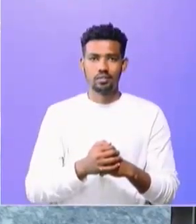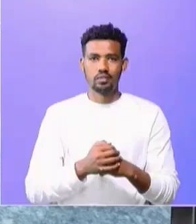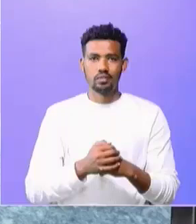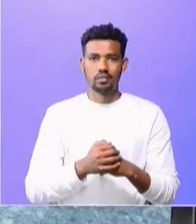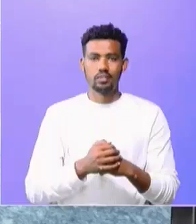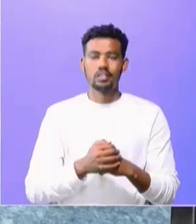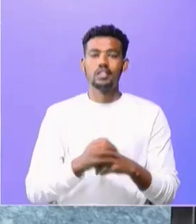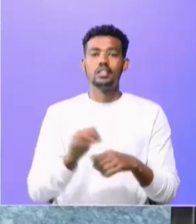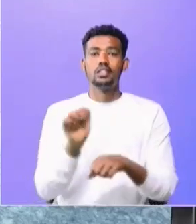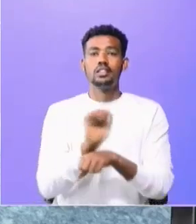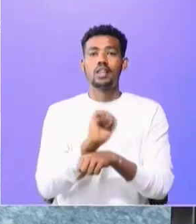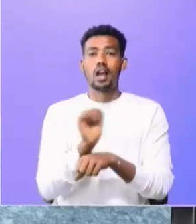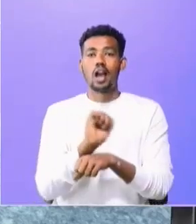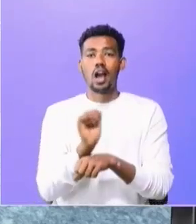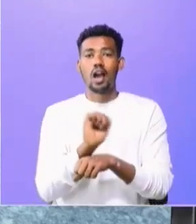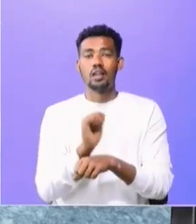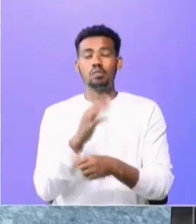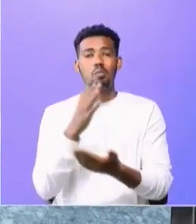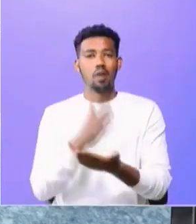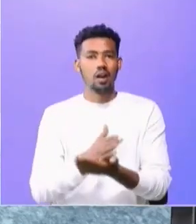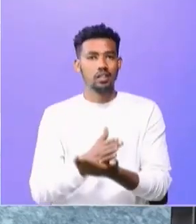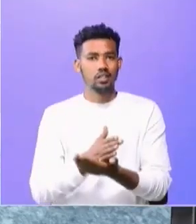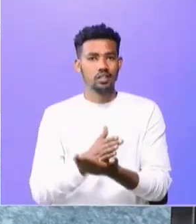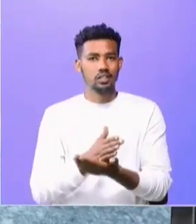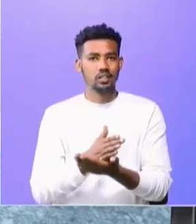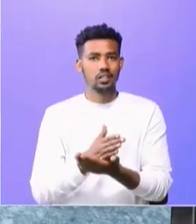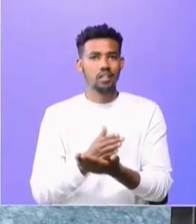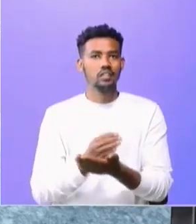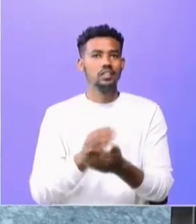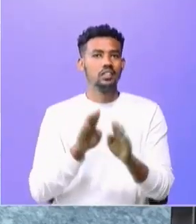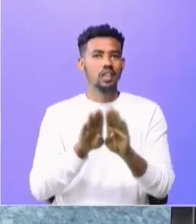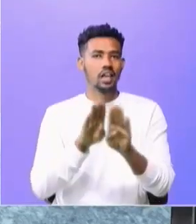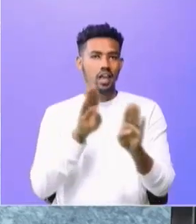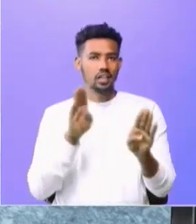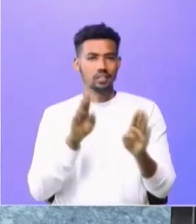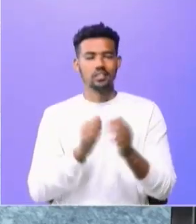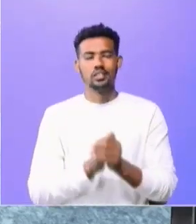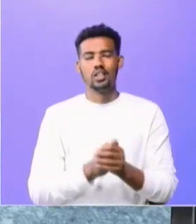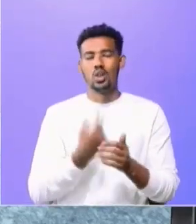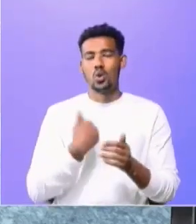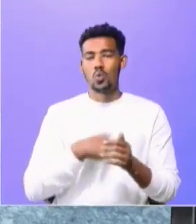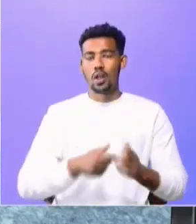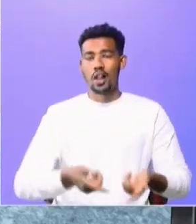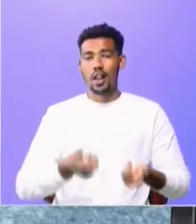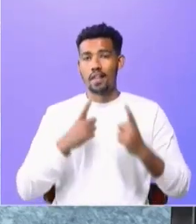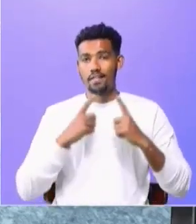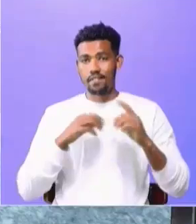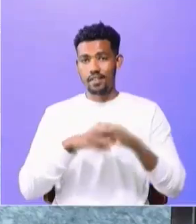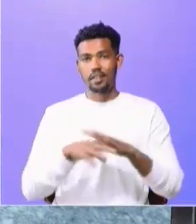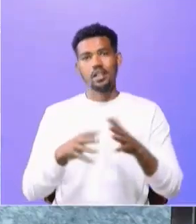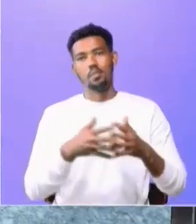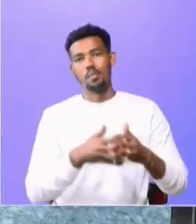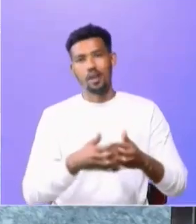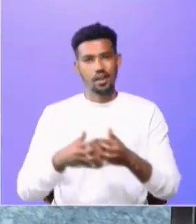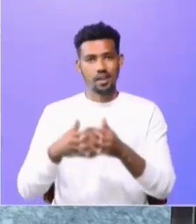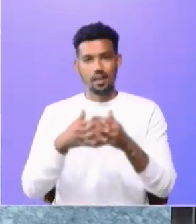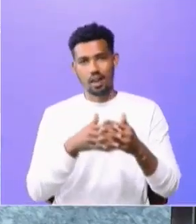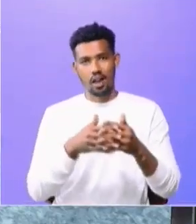The car is parked at the gate. We live in America.